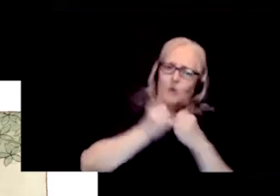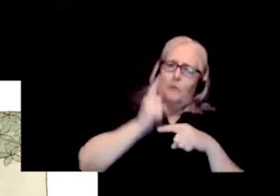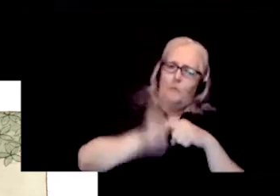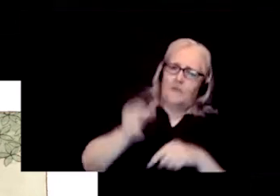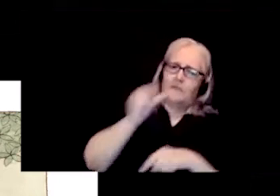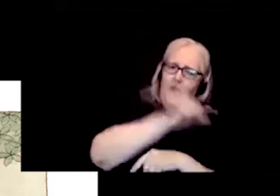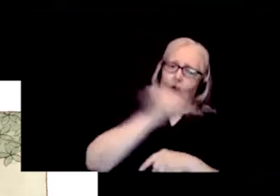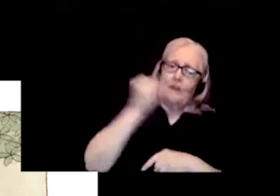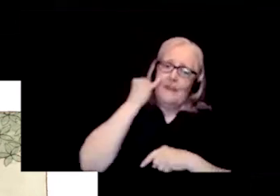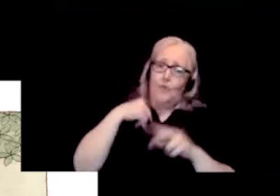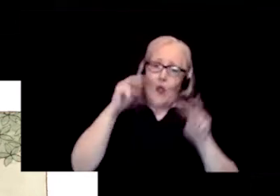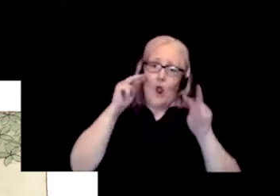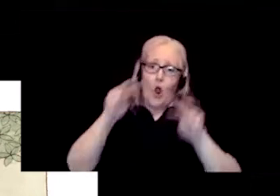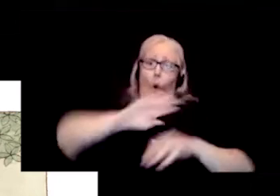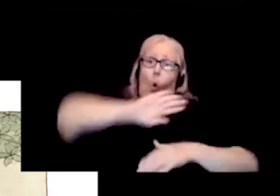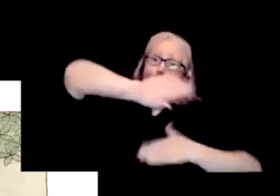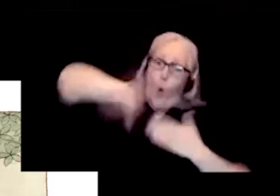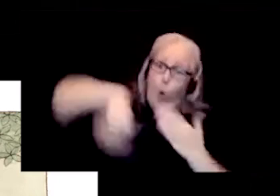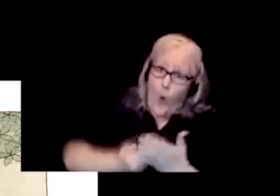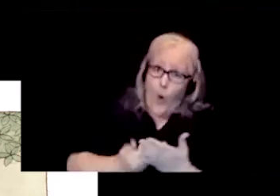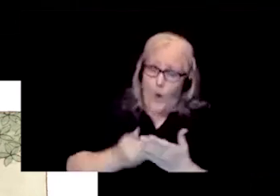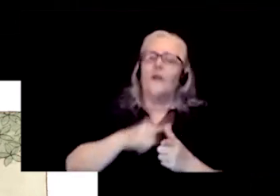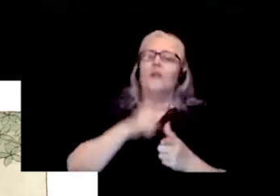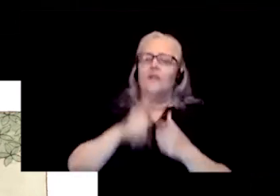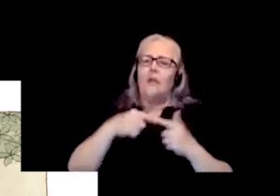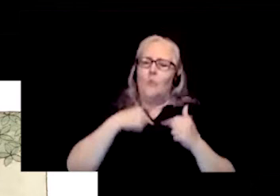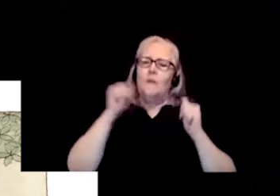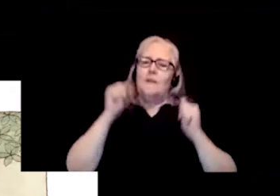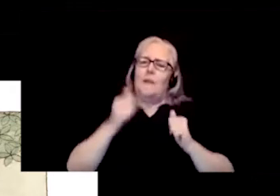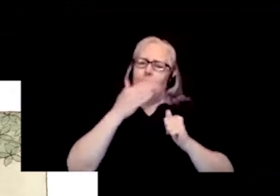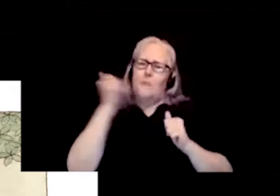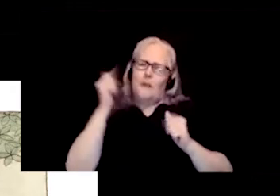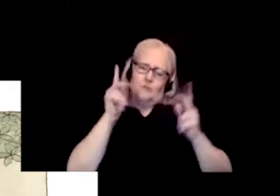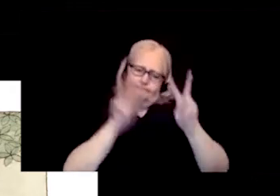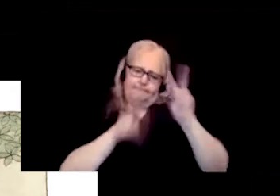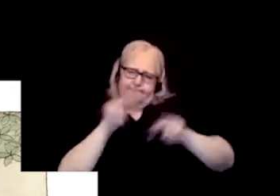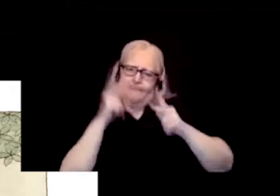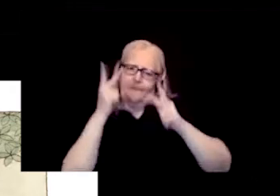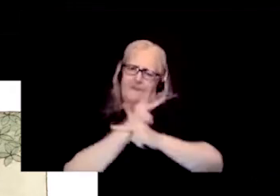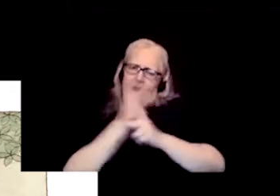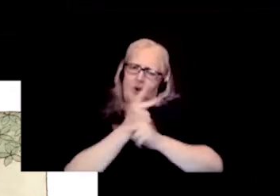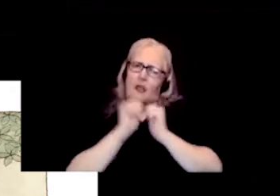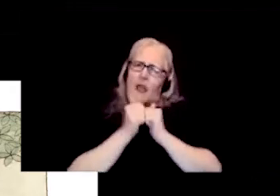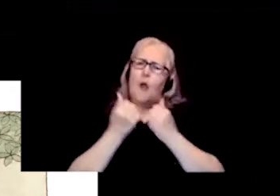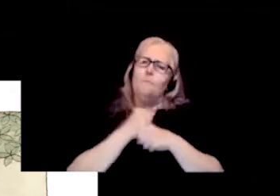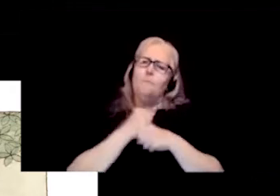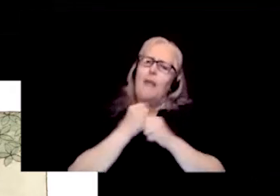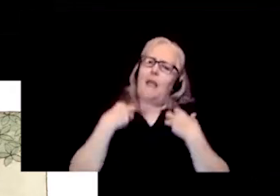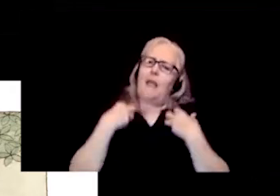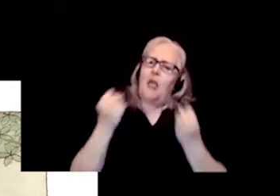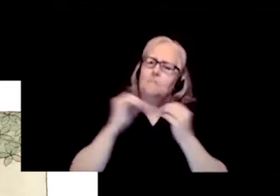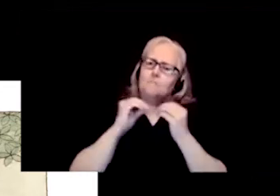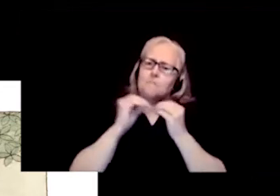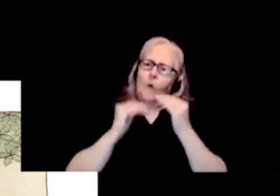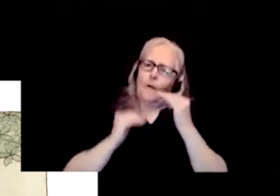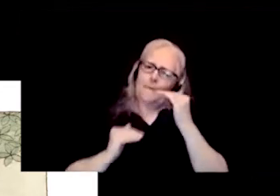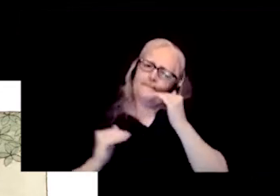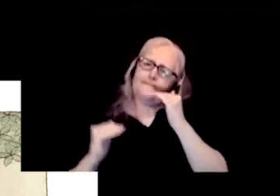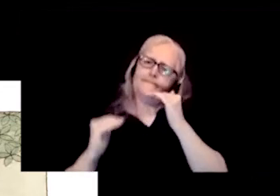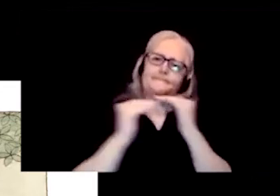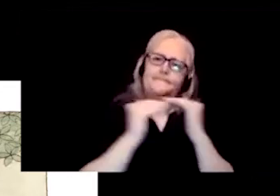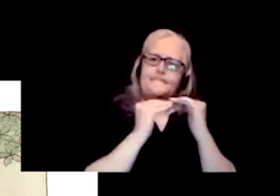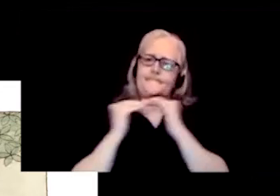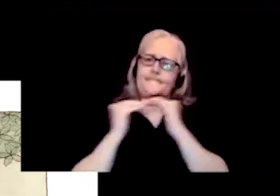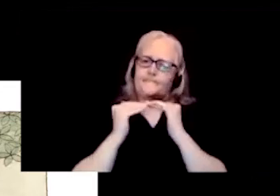develop and implement actionable solutions to close the health gap. What Daquan's story shows us is that